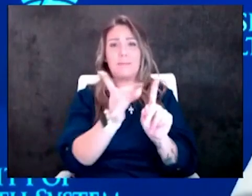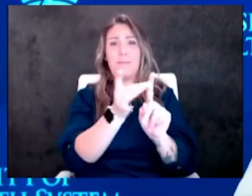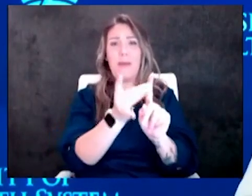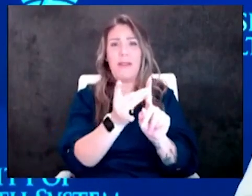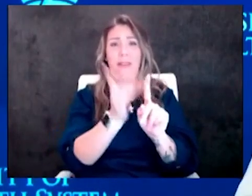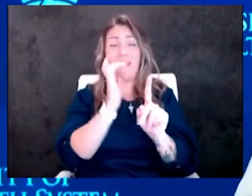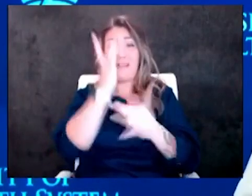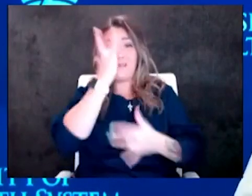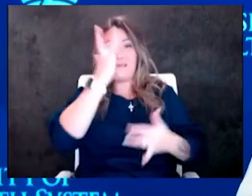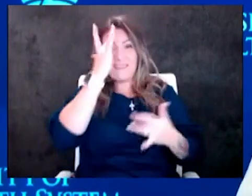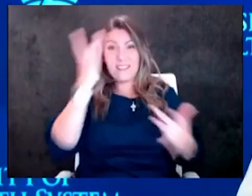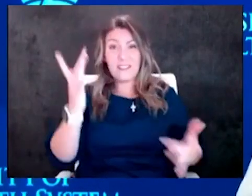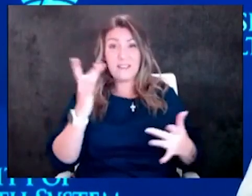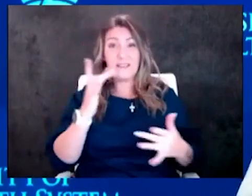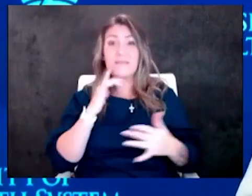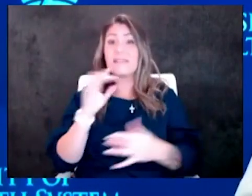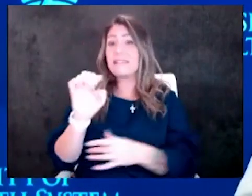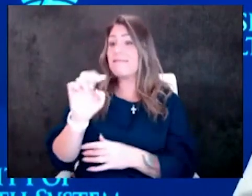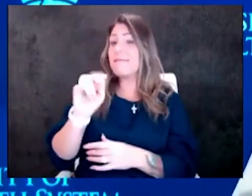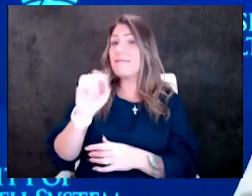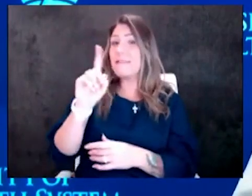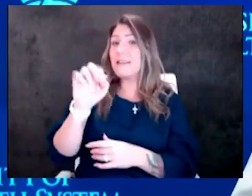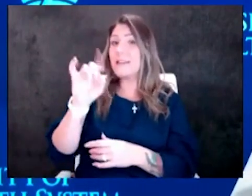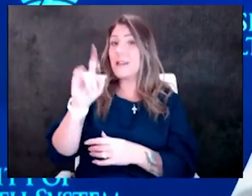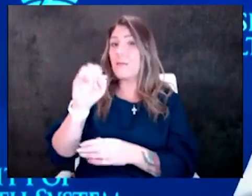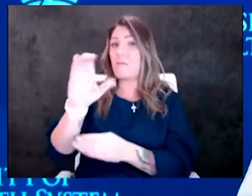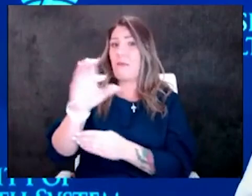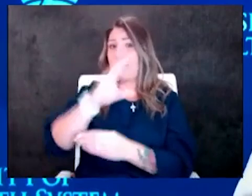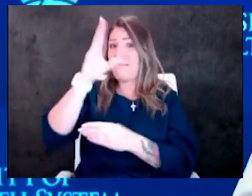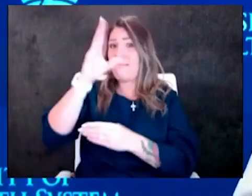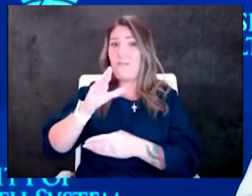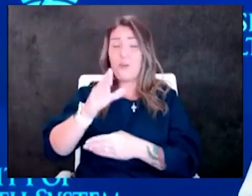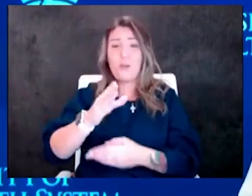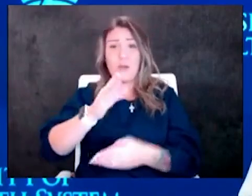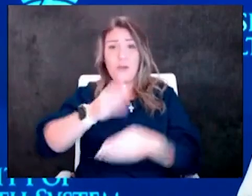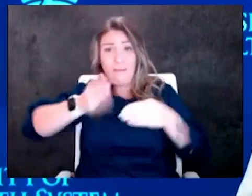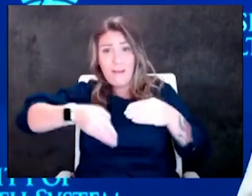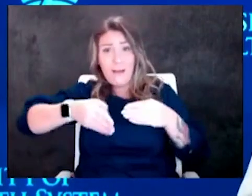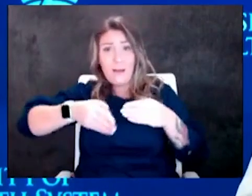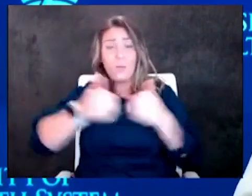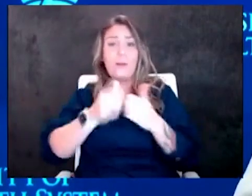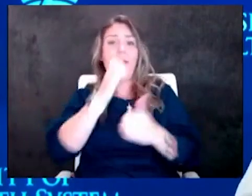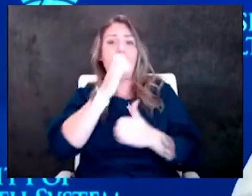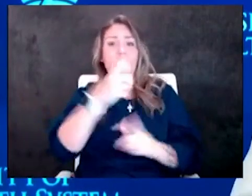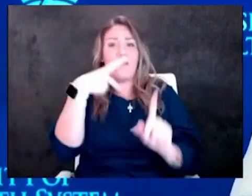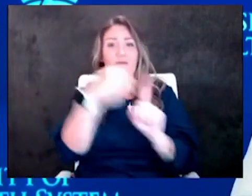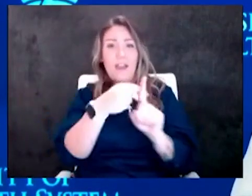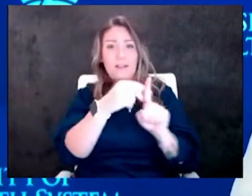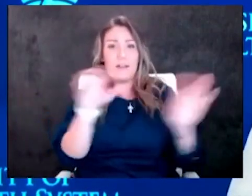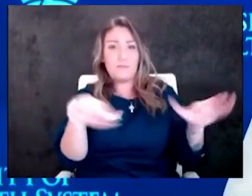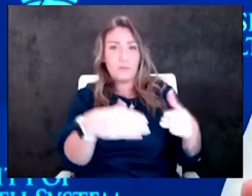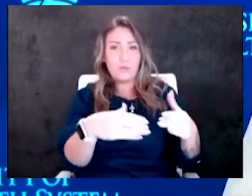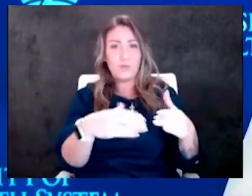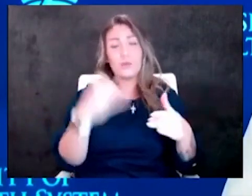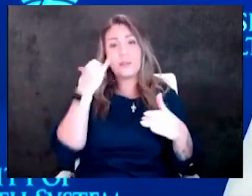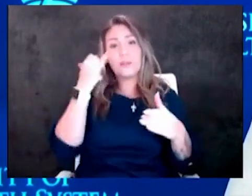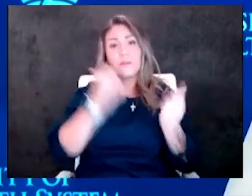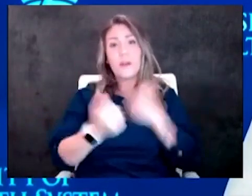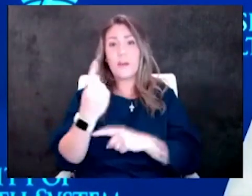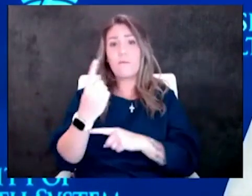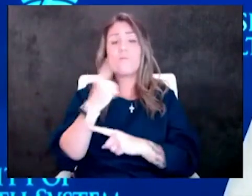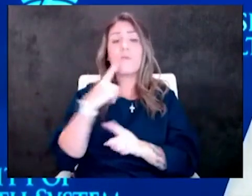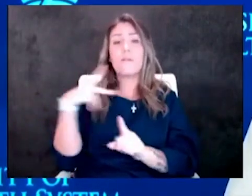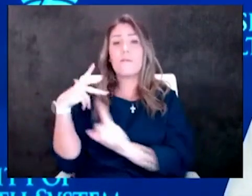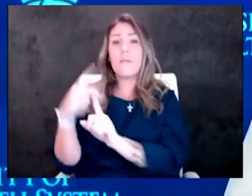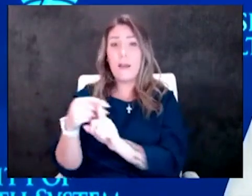a pandemic and a tragedy now in the unvaccinated population. And as Fauci said, if we can get everybody vaccinated, we're going to get